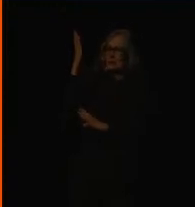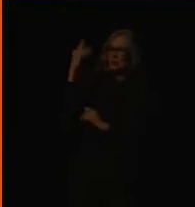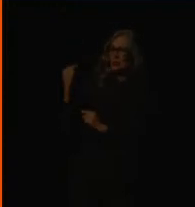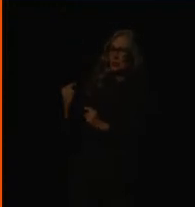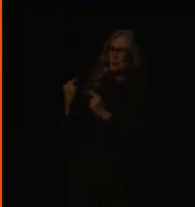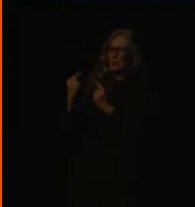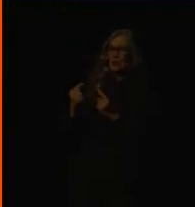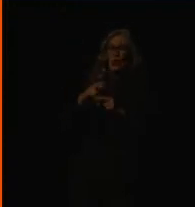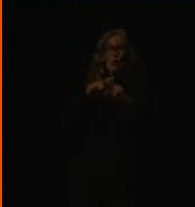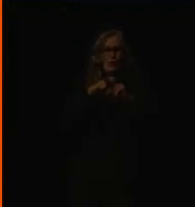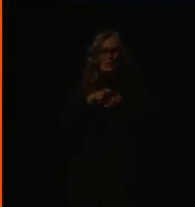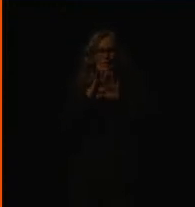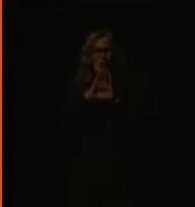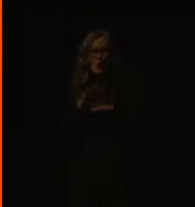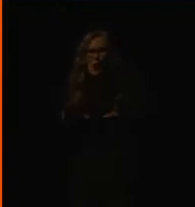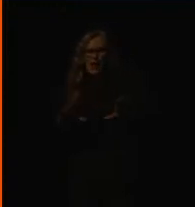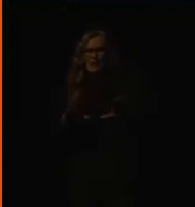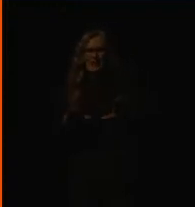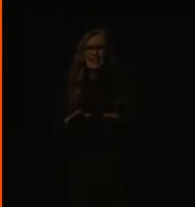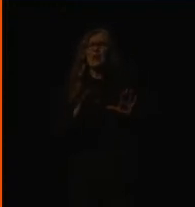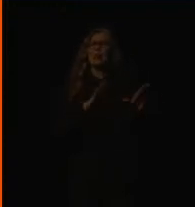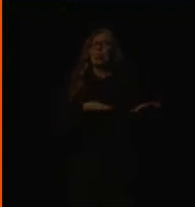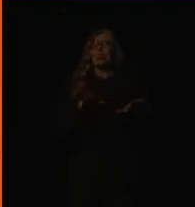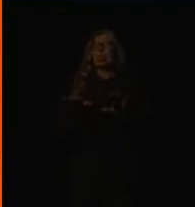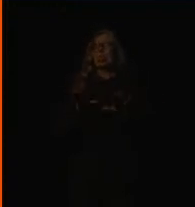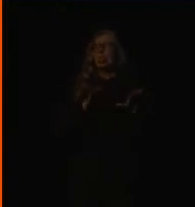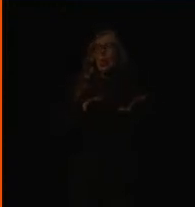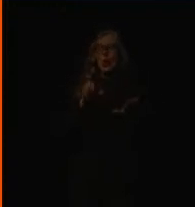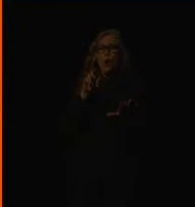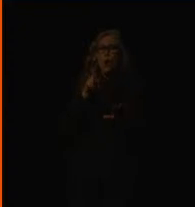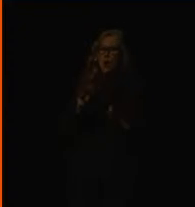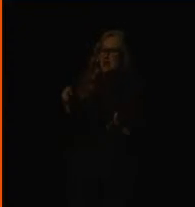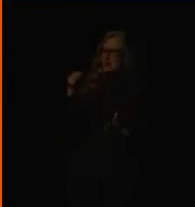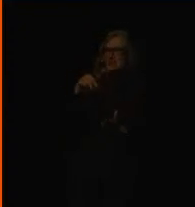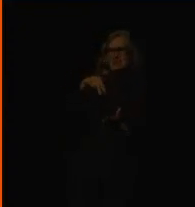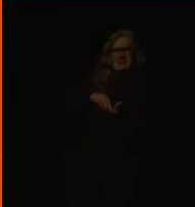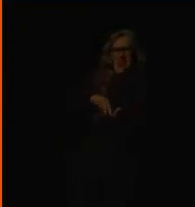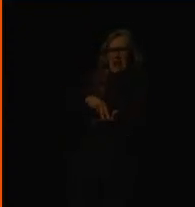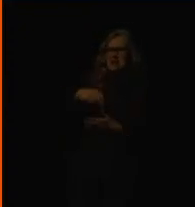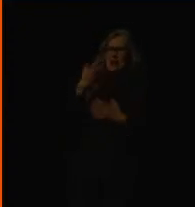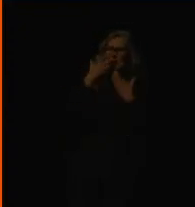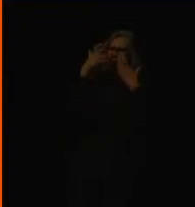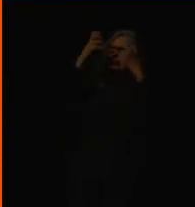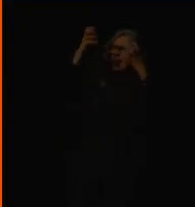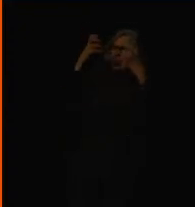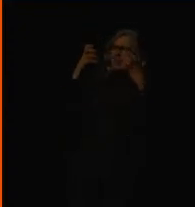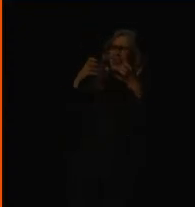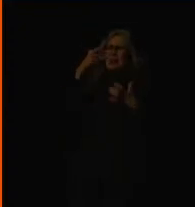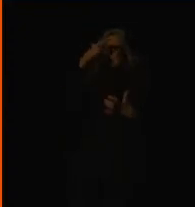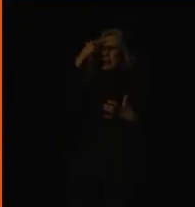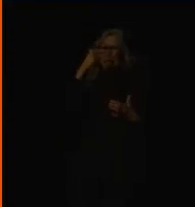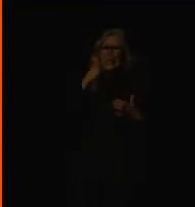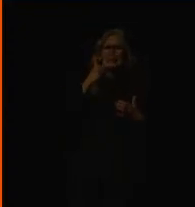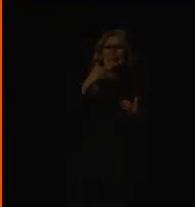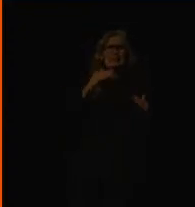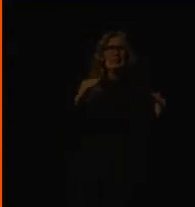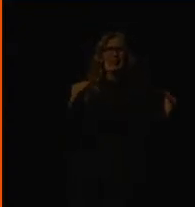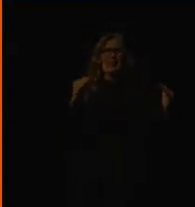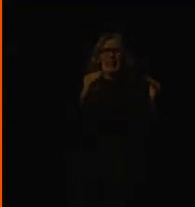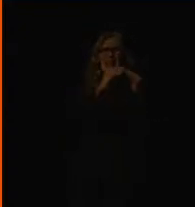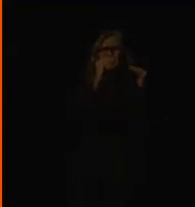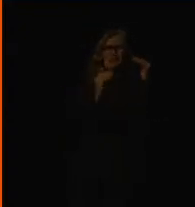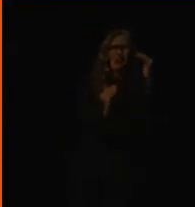sit quietly as life passes us by, or we can stand up and yell. Yell against injustices, yell